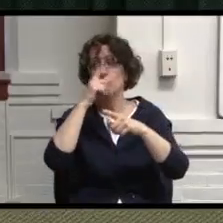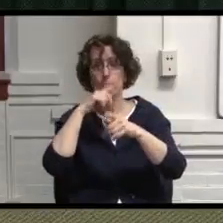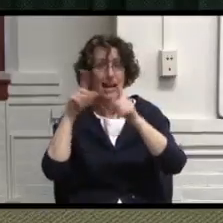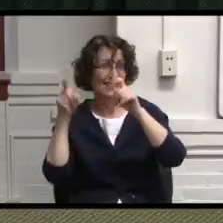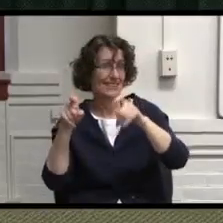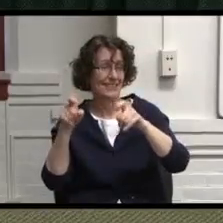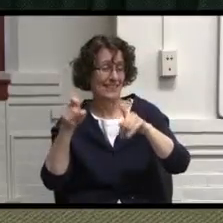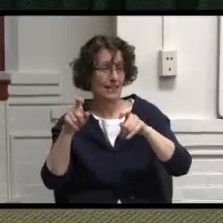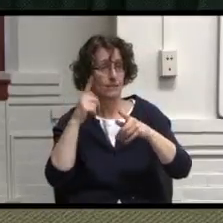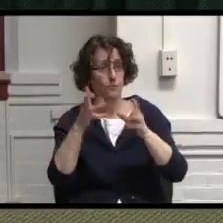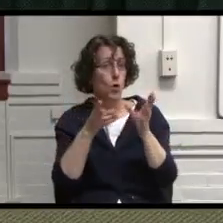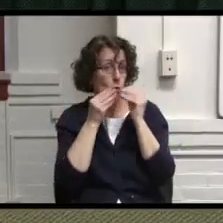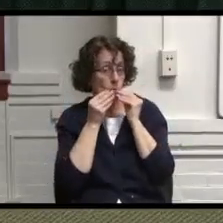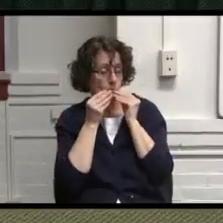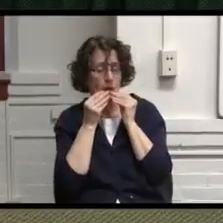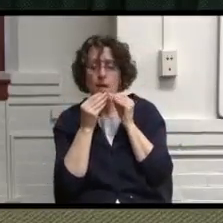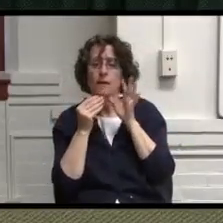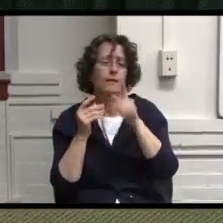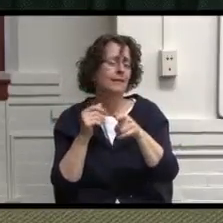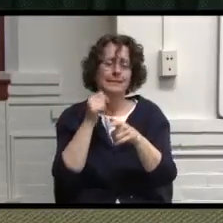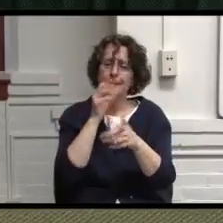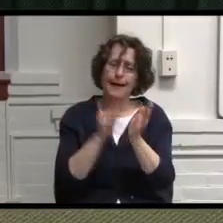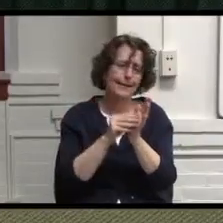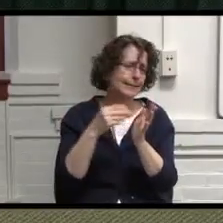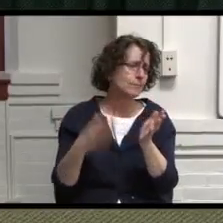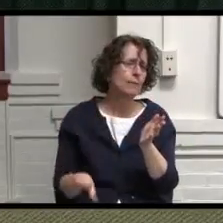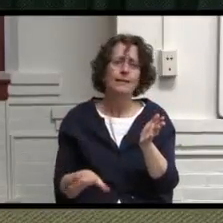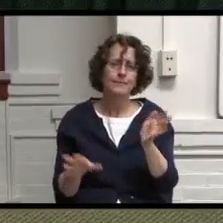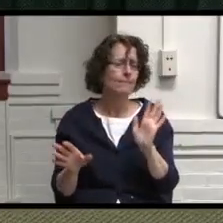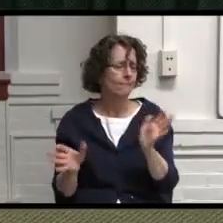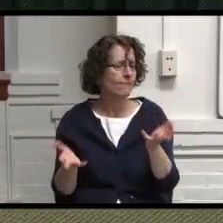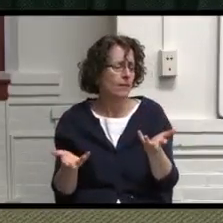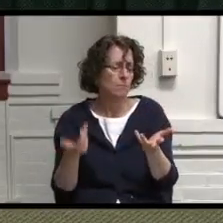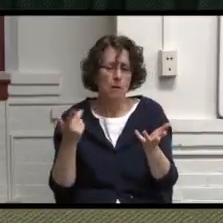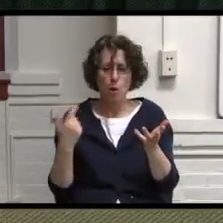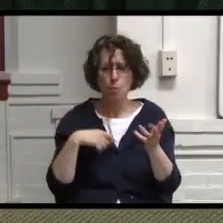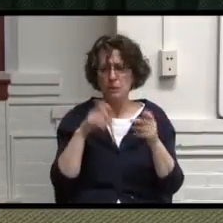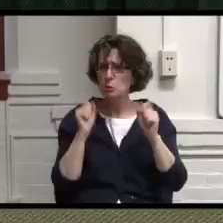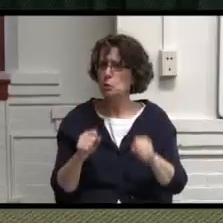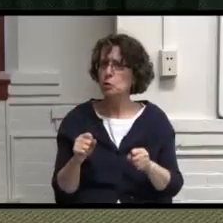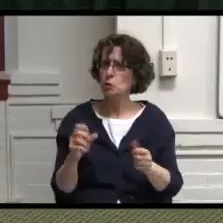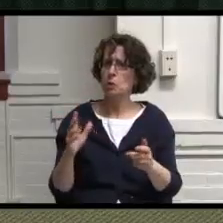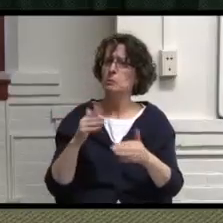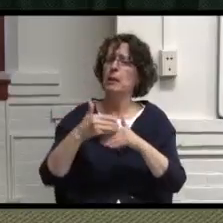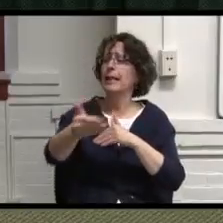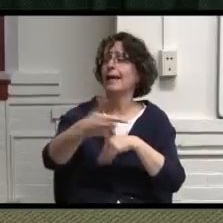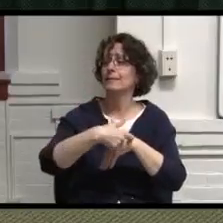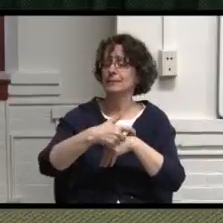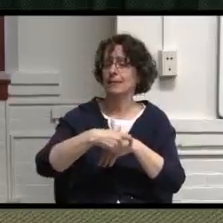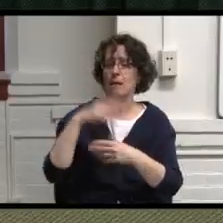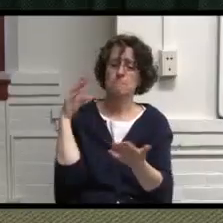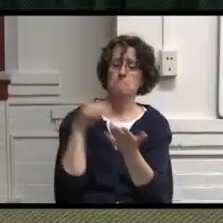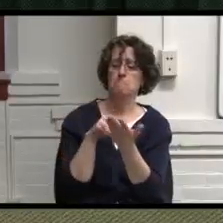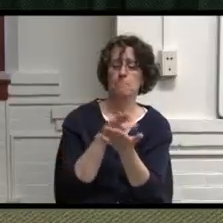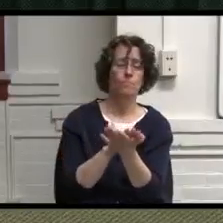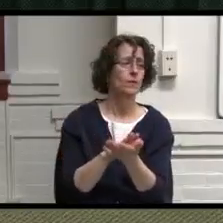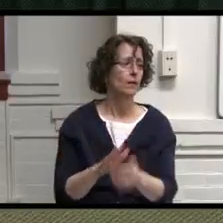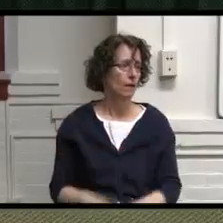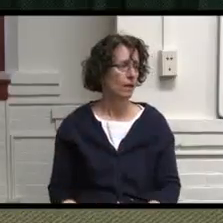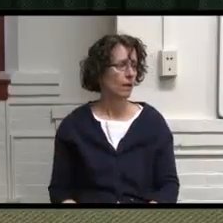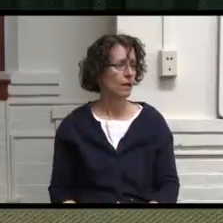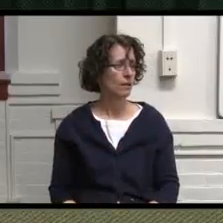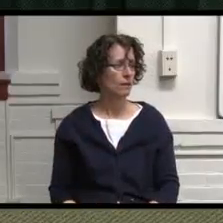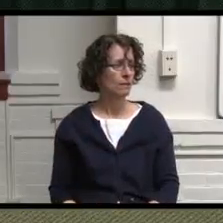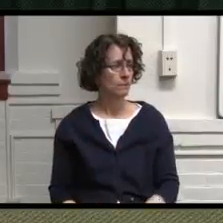out, it's relatively low dollars and money well spent, but something we could definitely incorporate into future bid packages. Well, we are